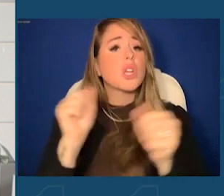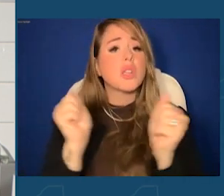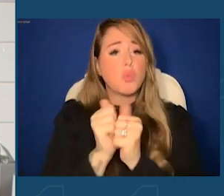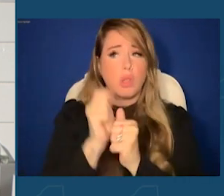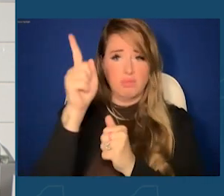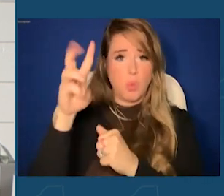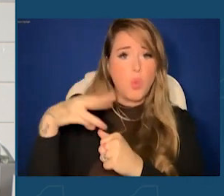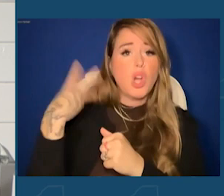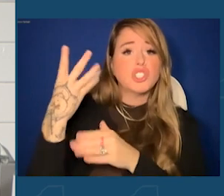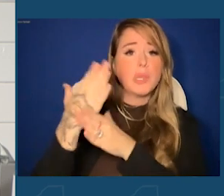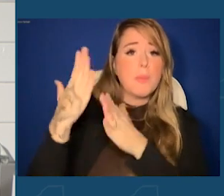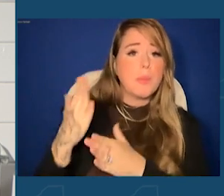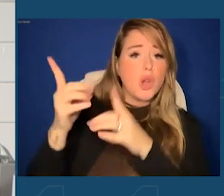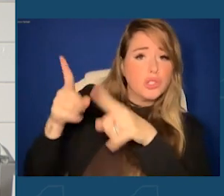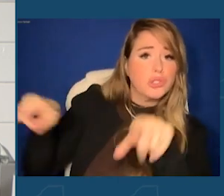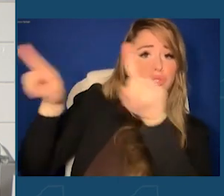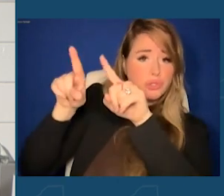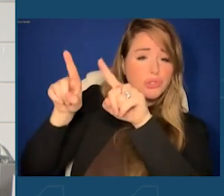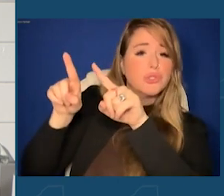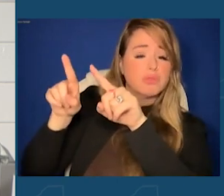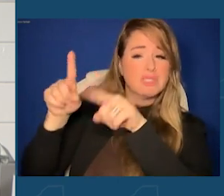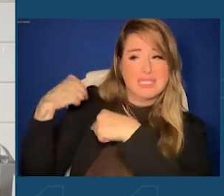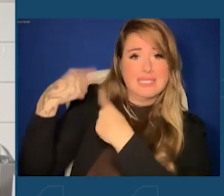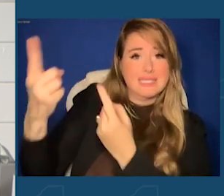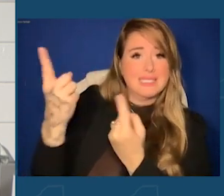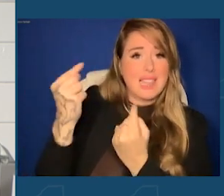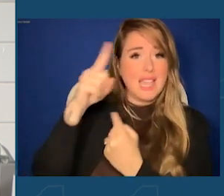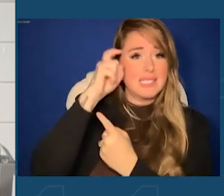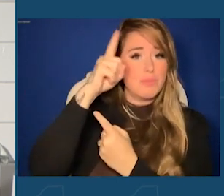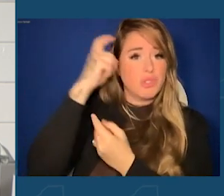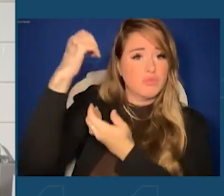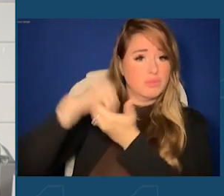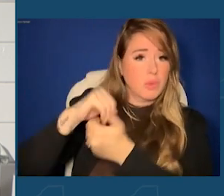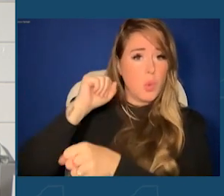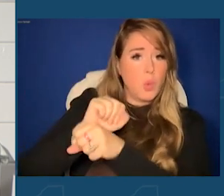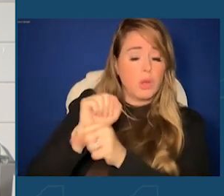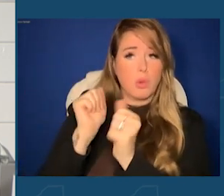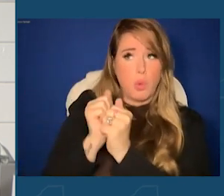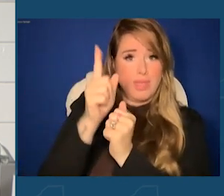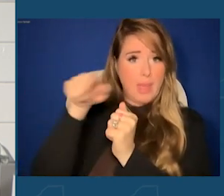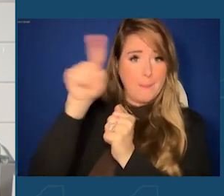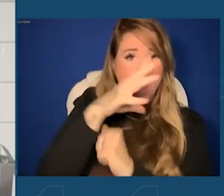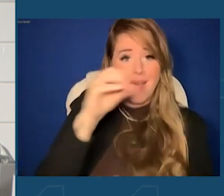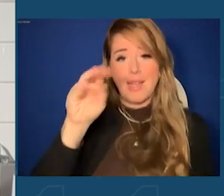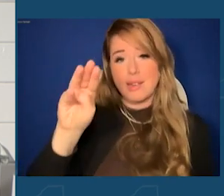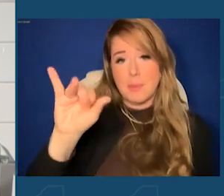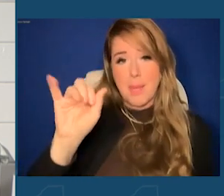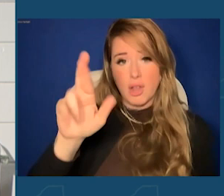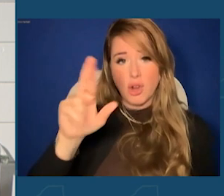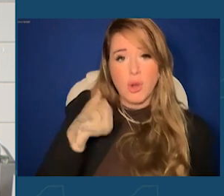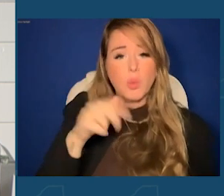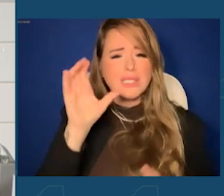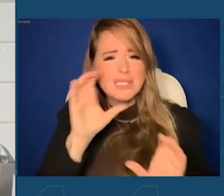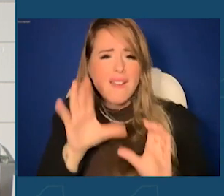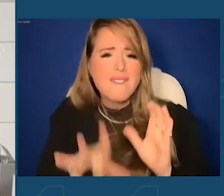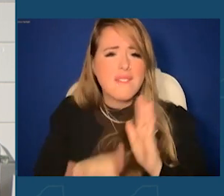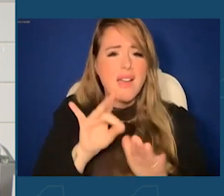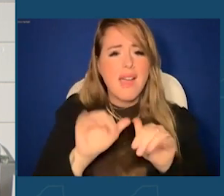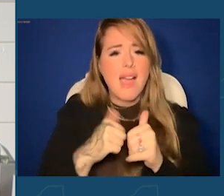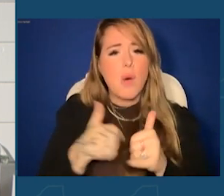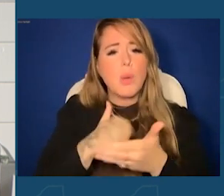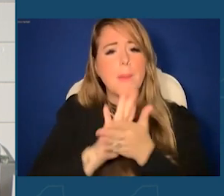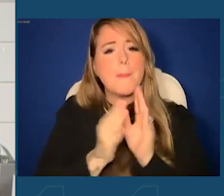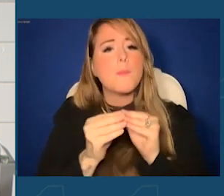Washington since last summer with the mayor, trying to find how we can be more